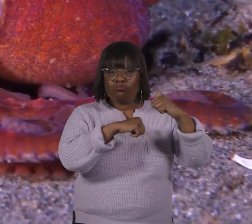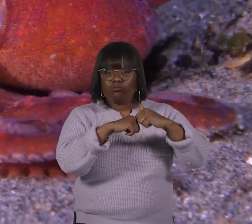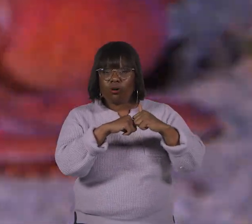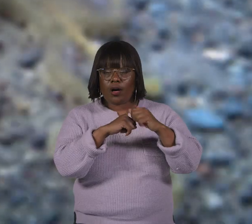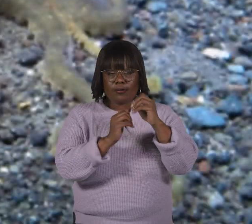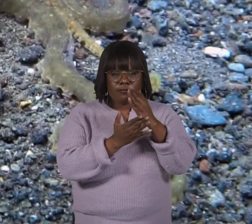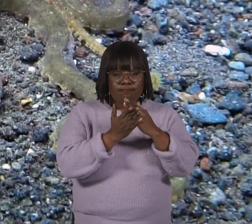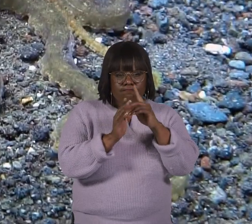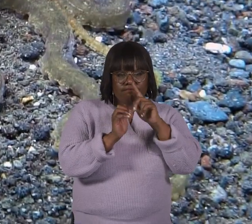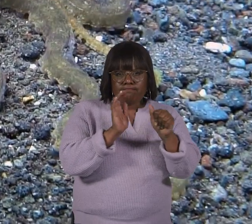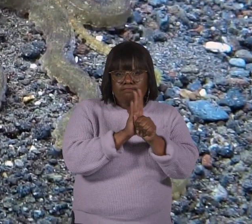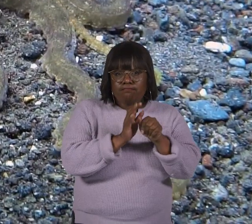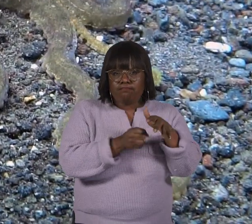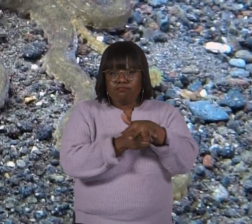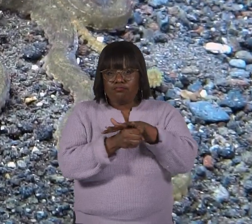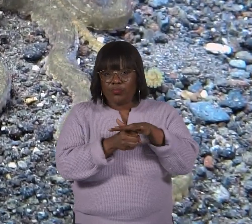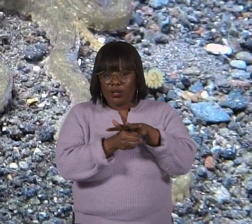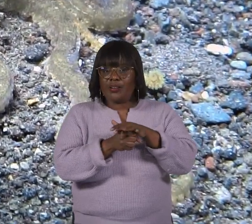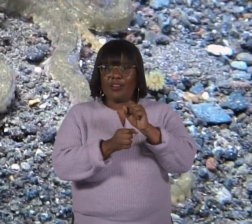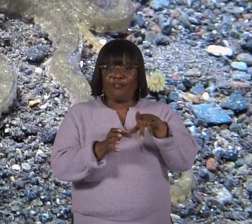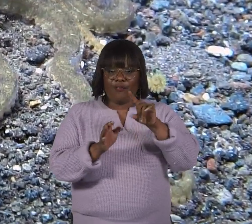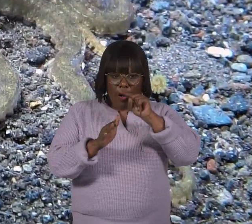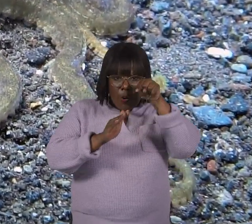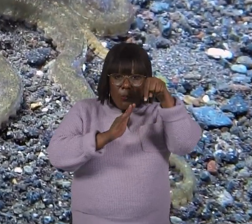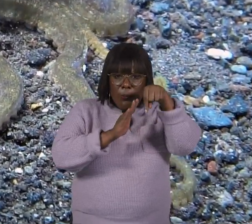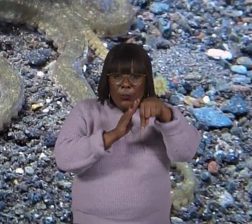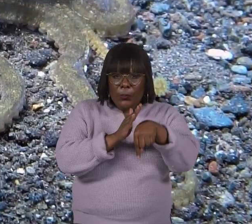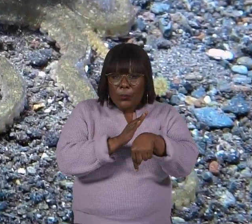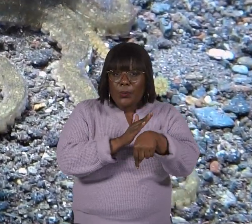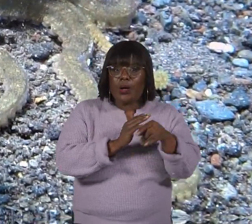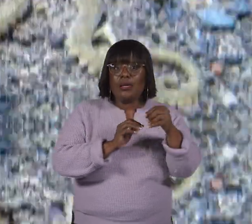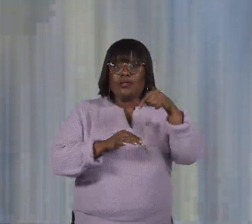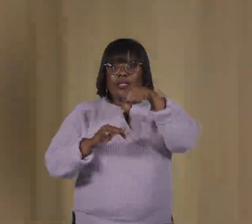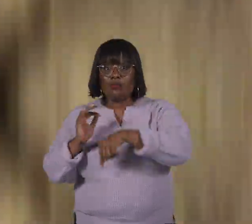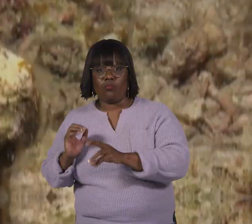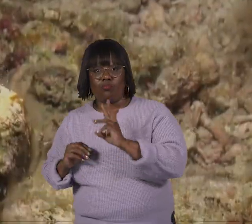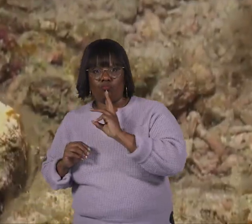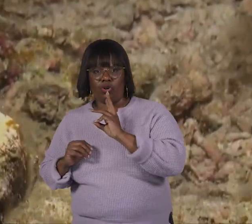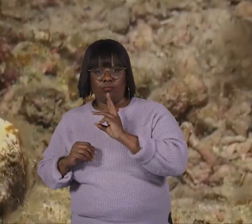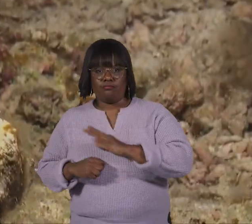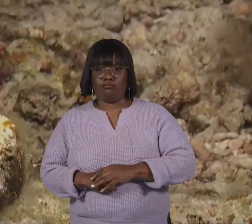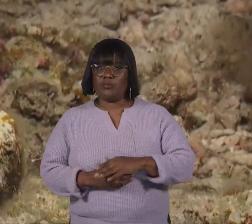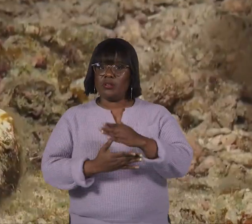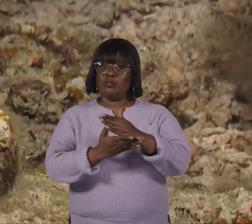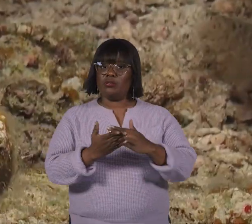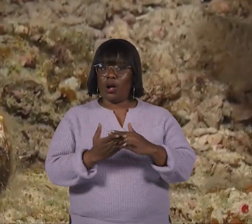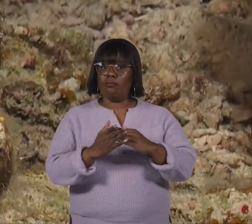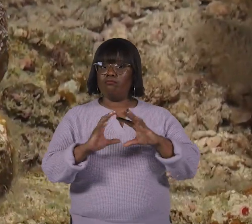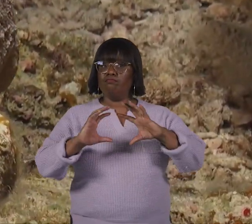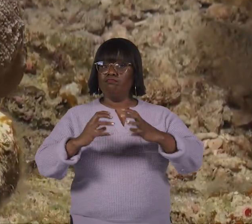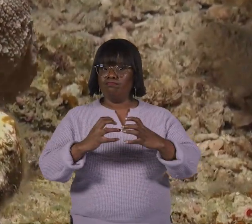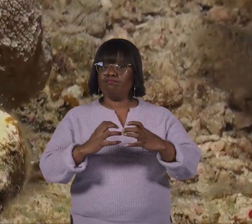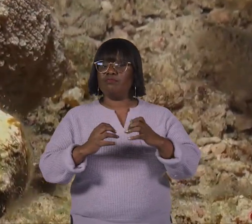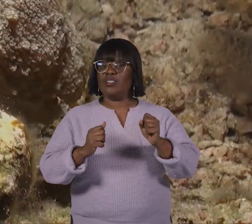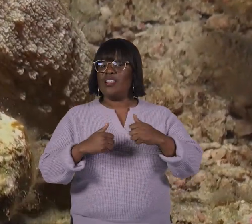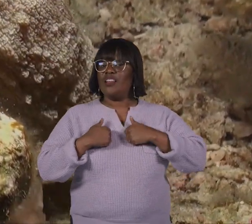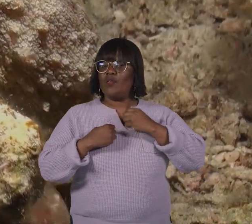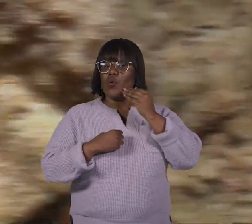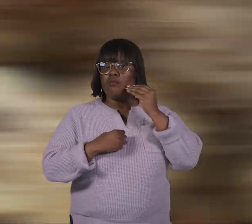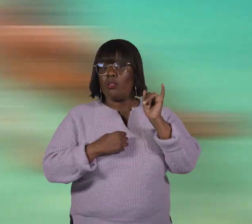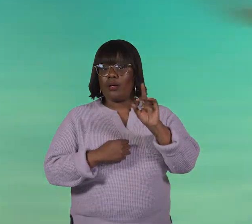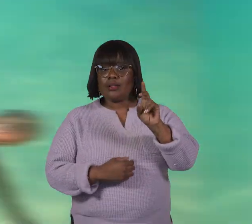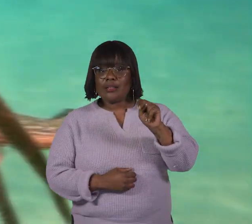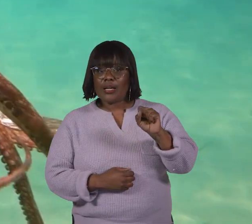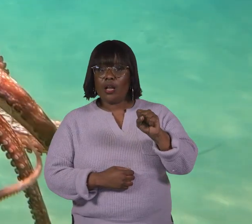spots. You can find them in both shallow and deep waters around the world. Some species like to make their homes in dens or